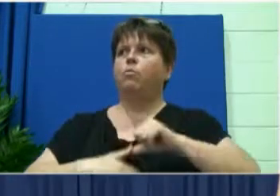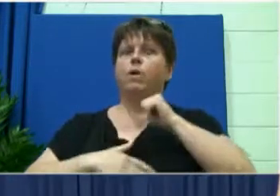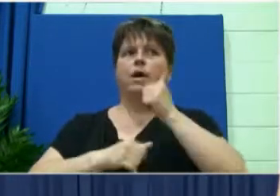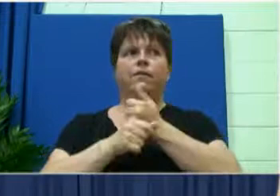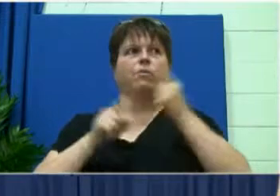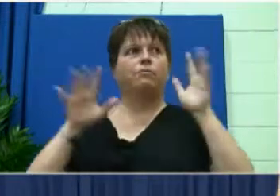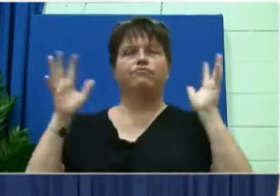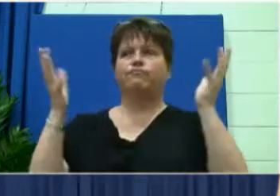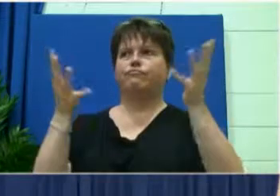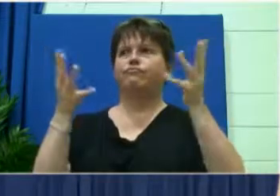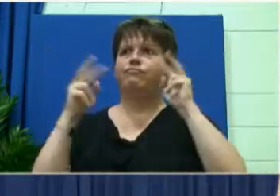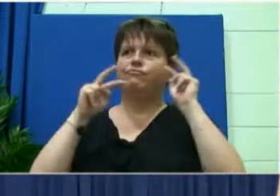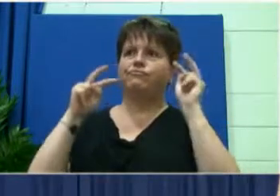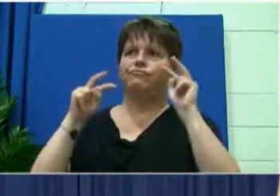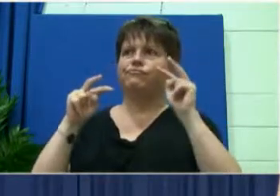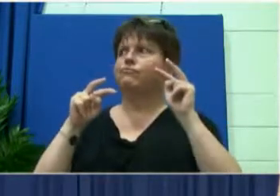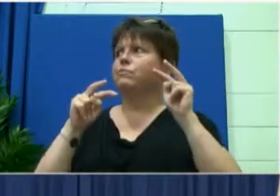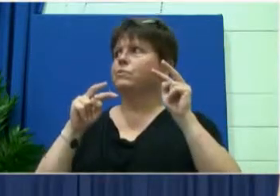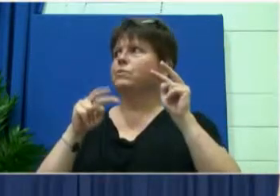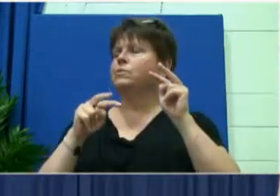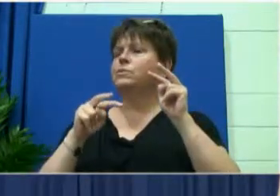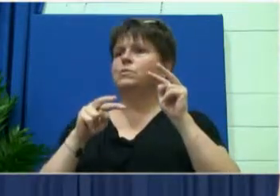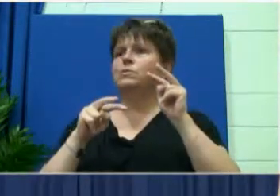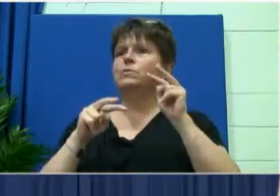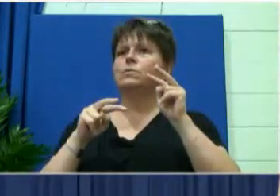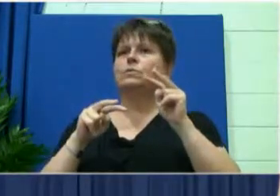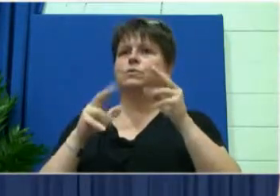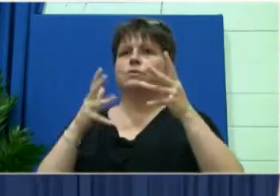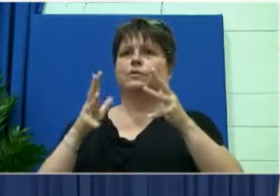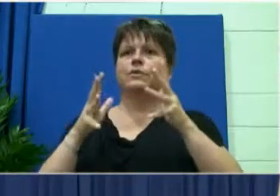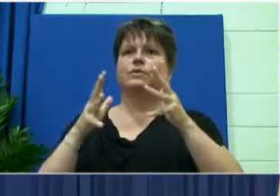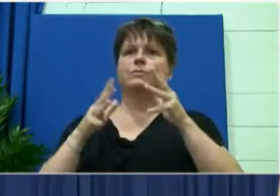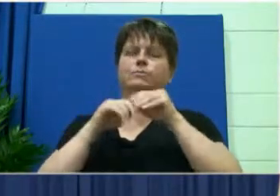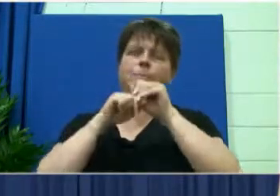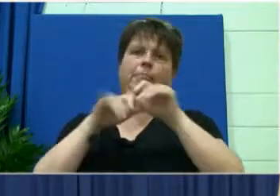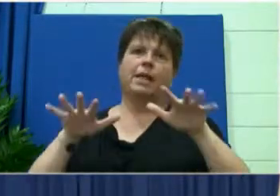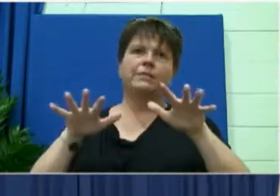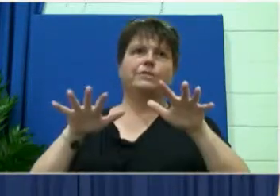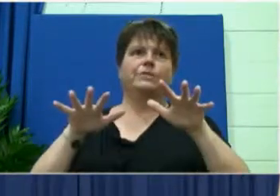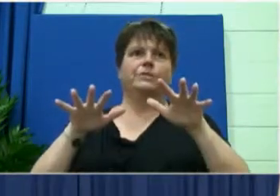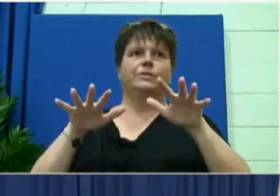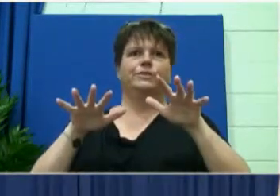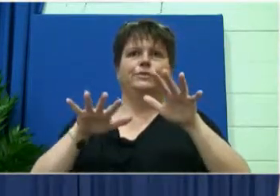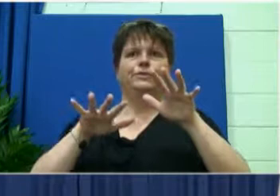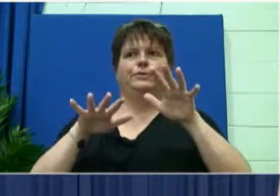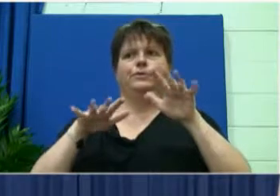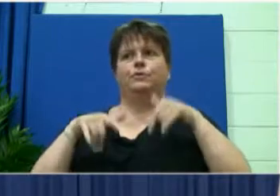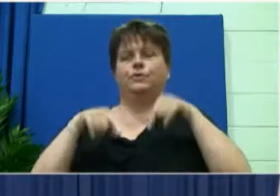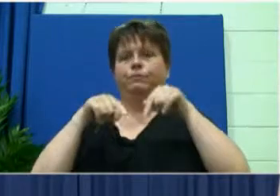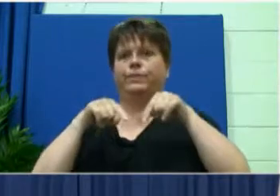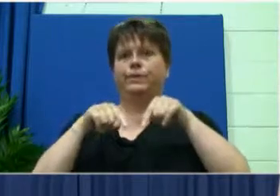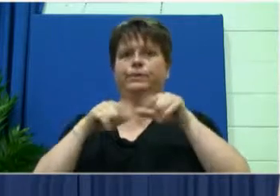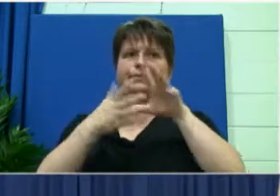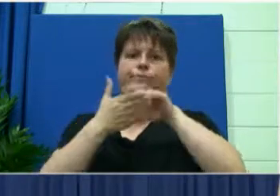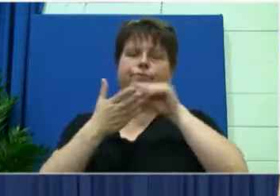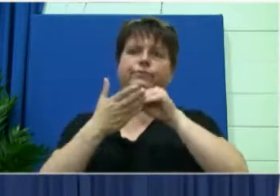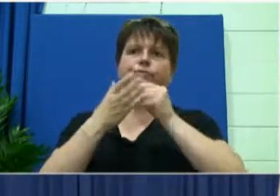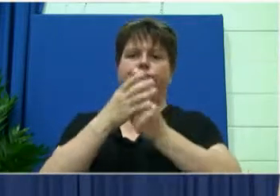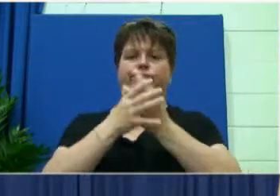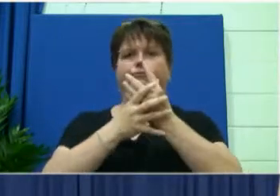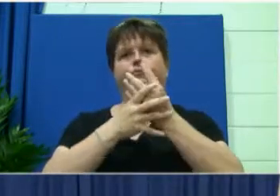everyone is of you. And you are already blessed. I mean, you've been here, you've learned, you've